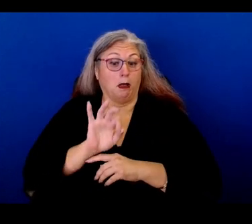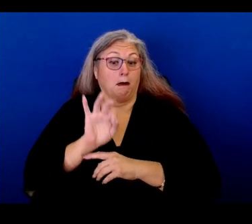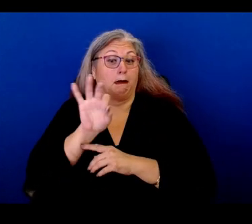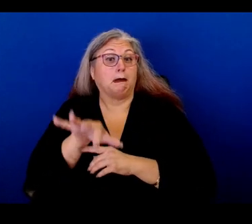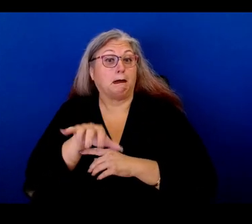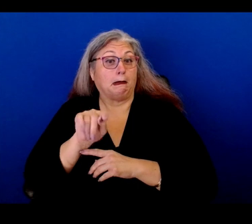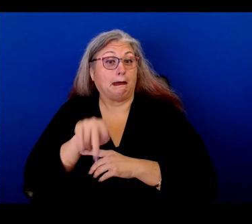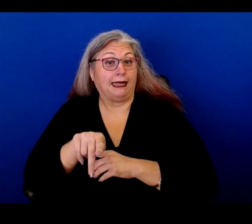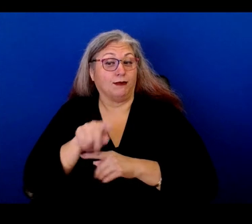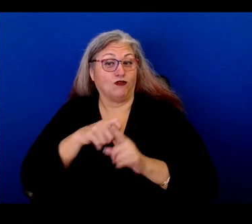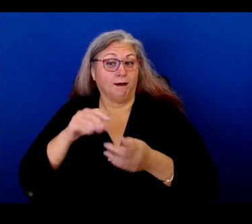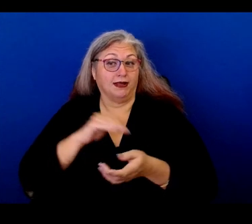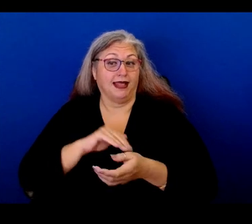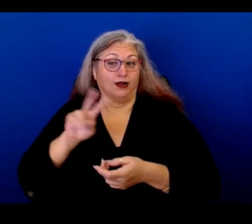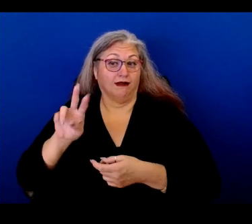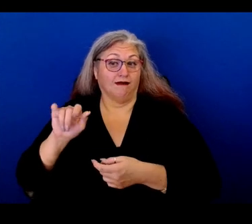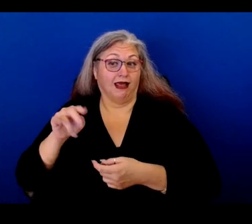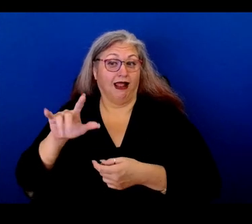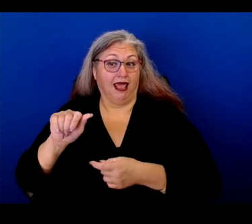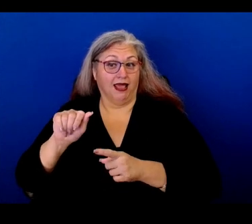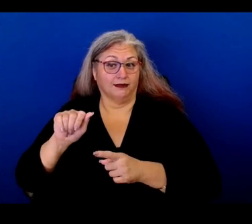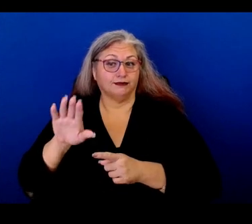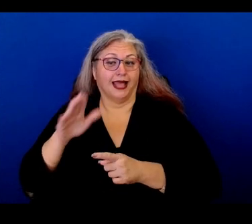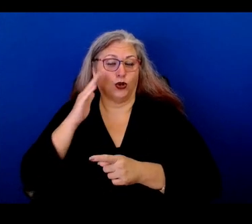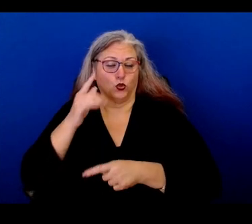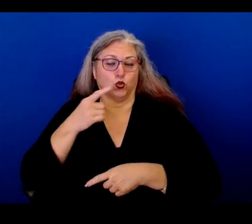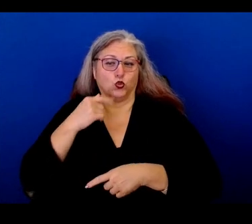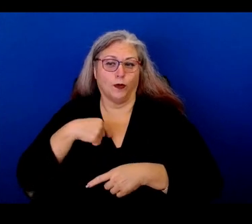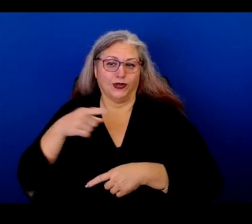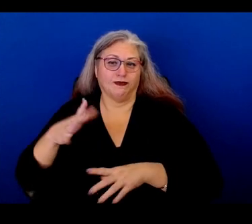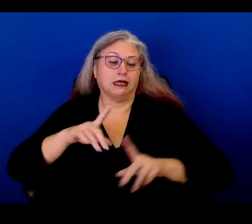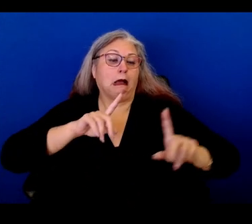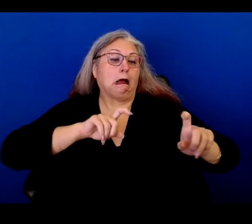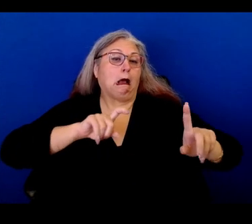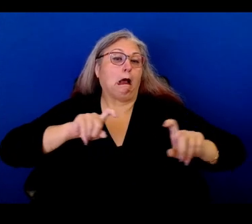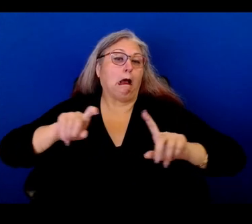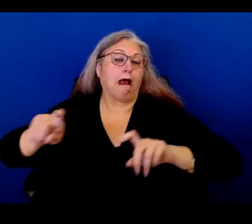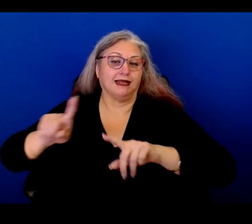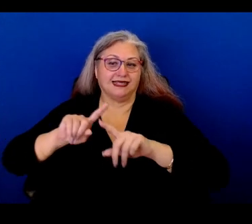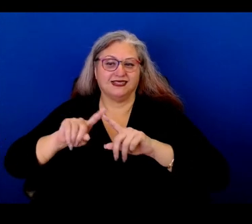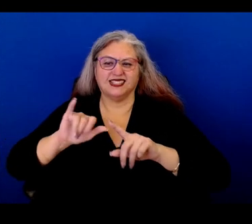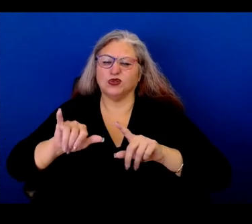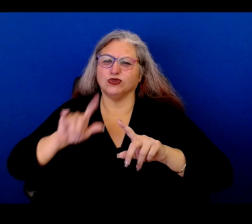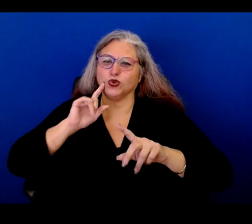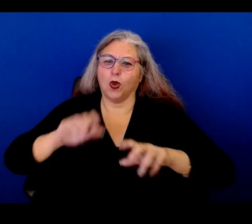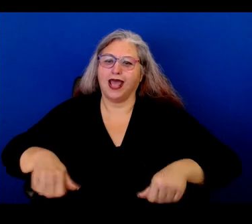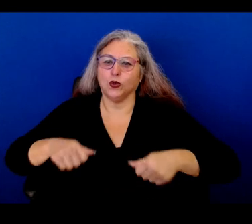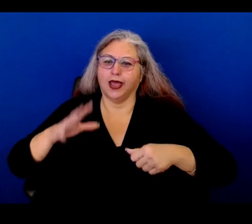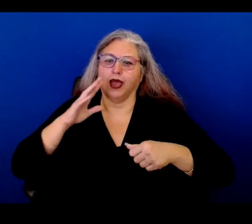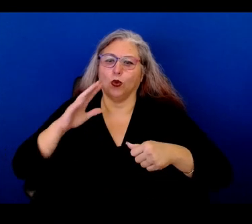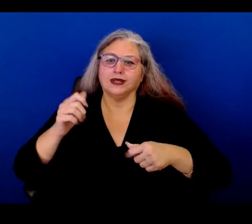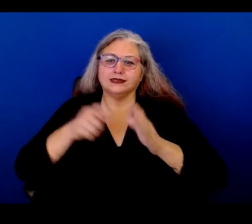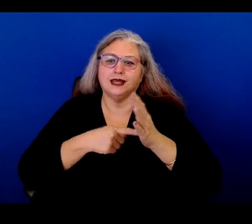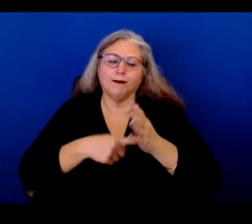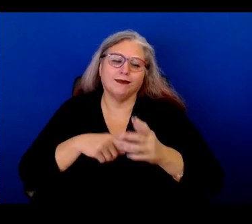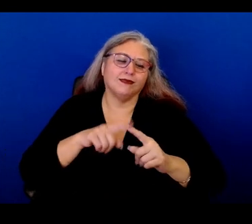tip from Dr. Vaniglia here. I know you told me you kind of tested all of these. These are those underwear that absorb.